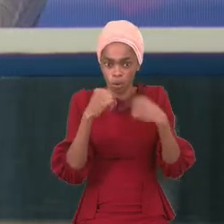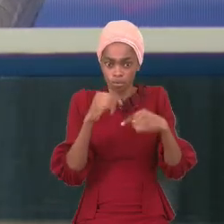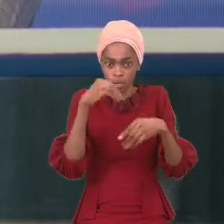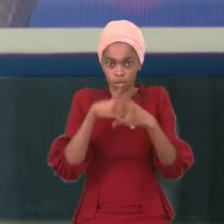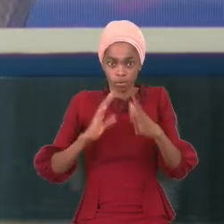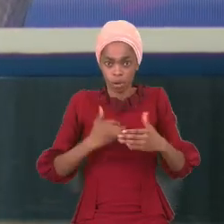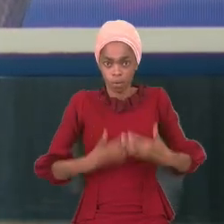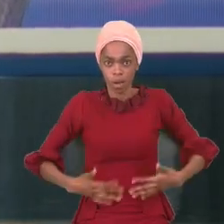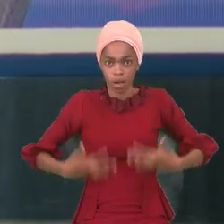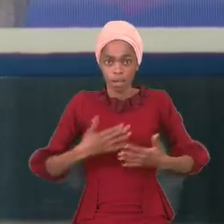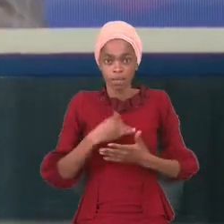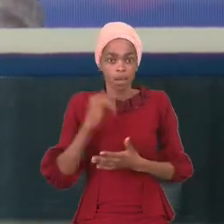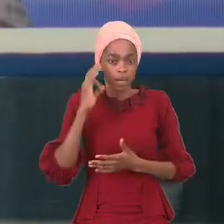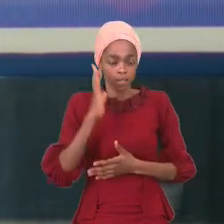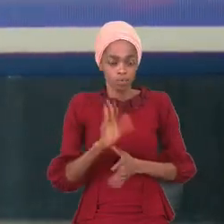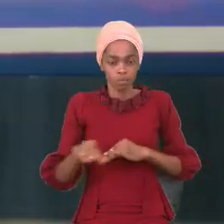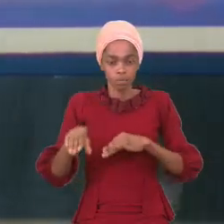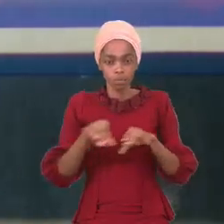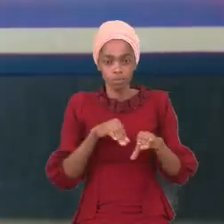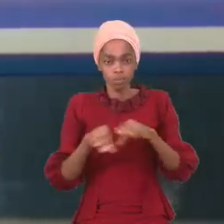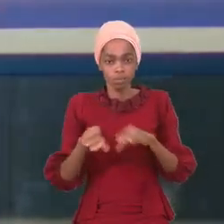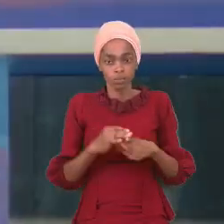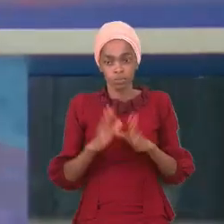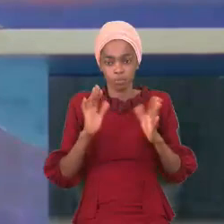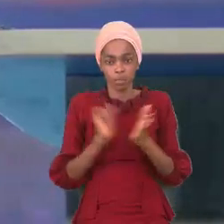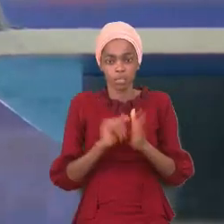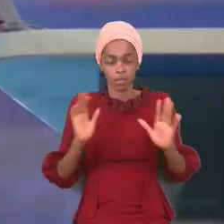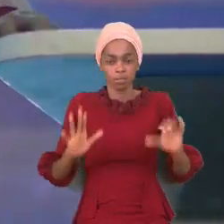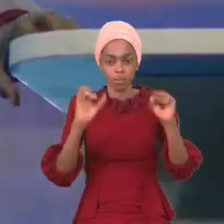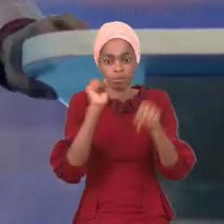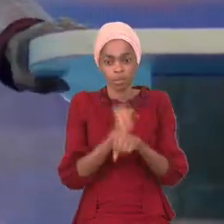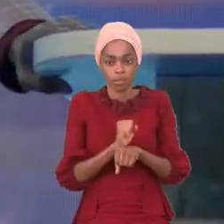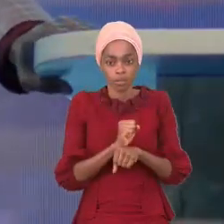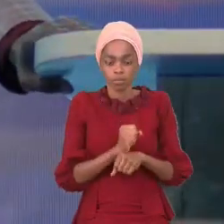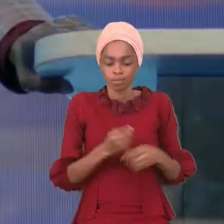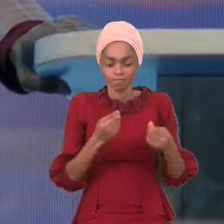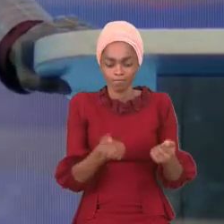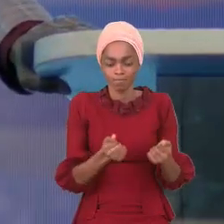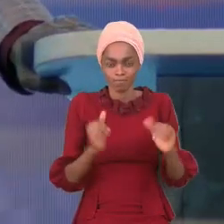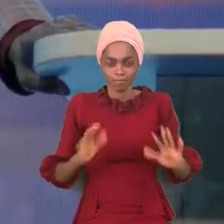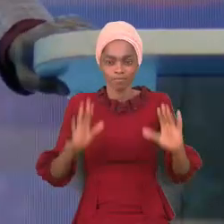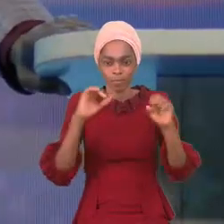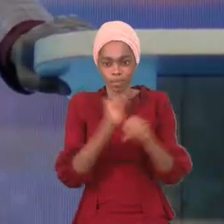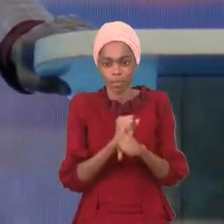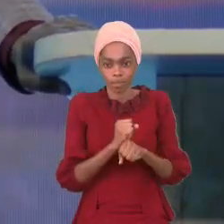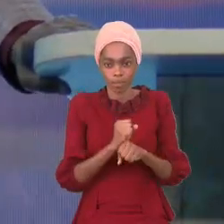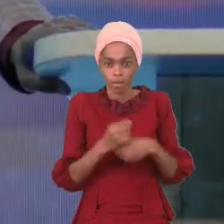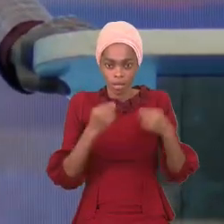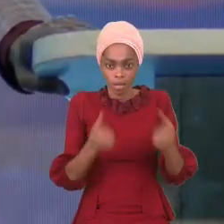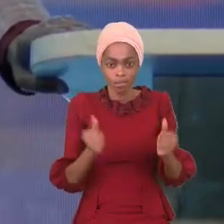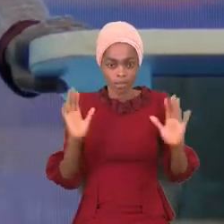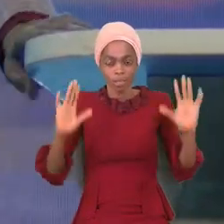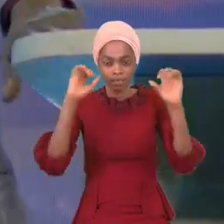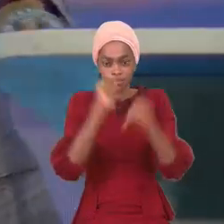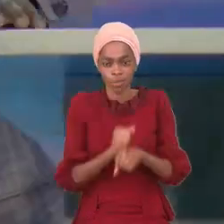and is going to perform that miracle, instantaneous miracle, immediate